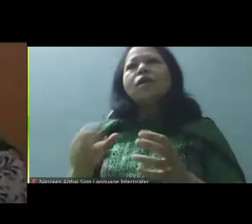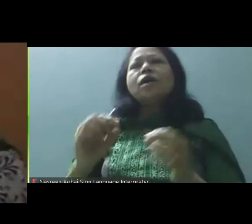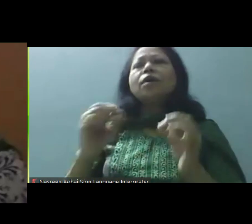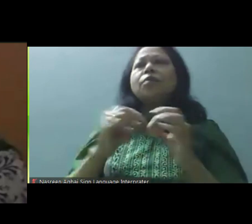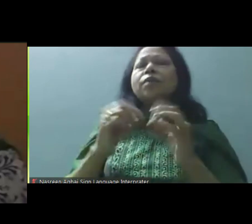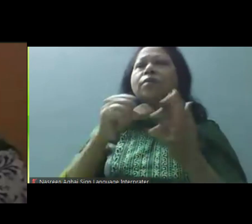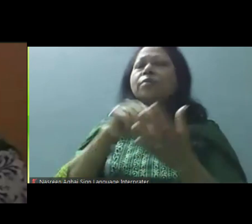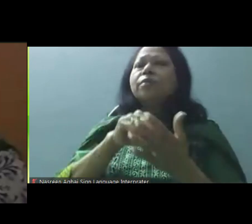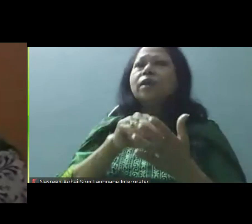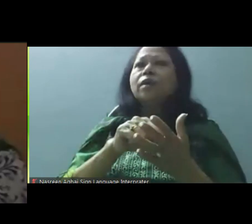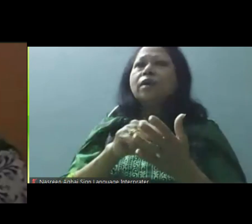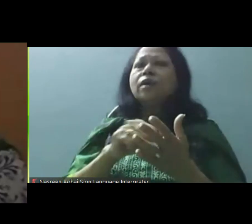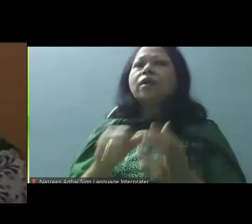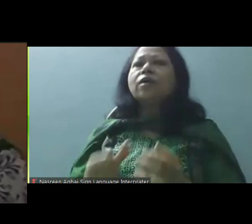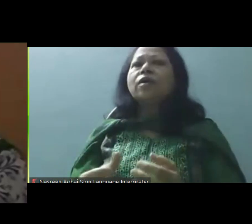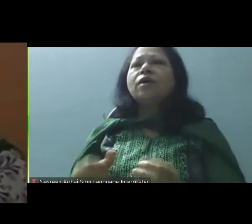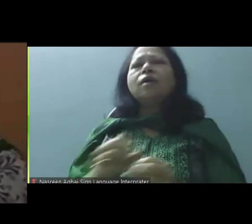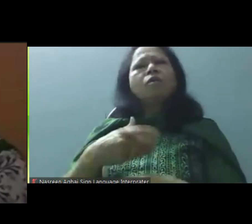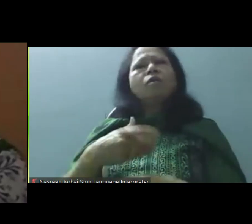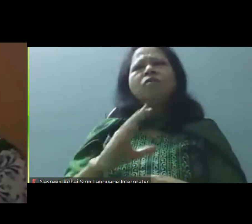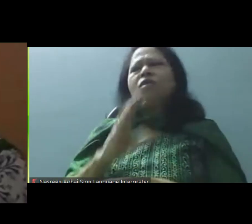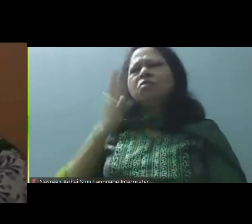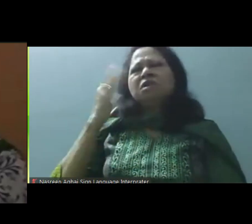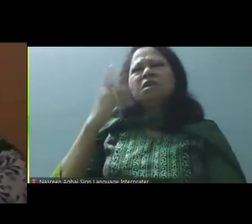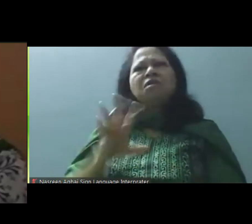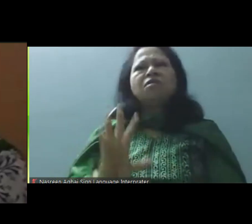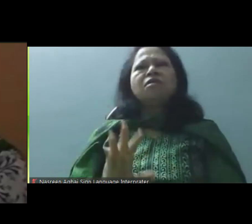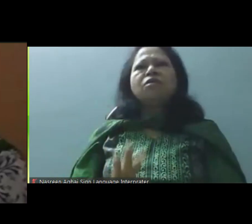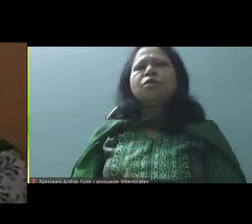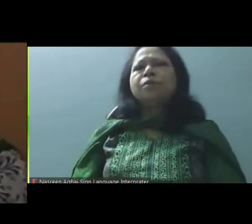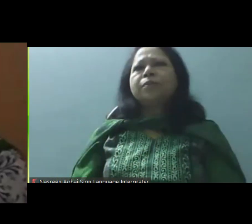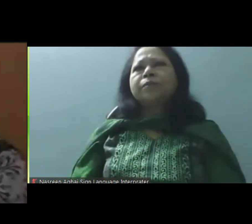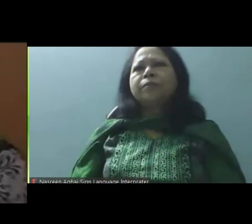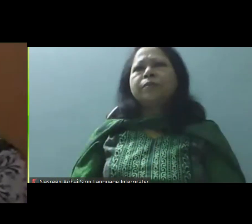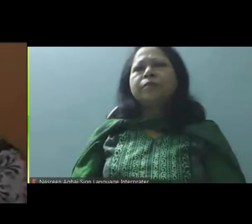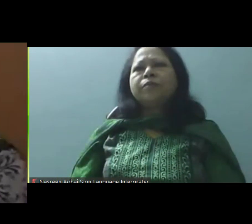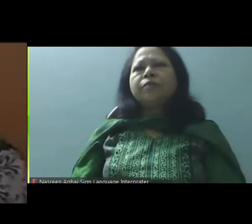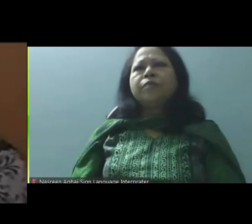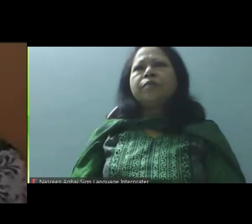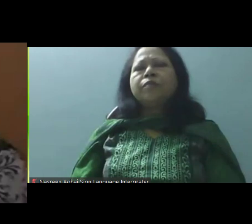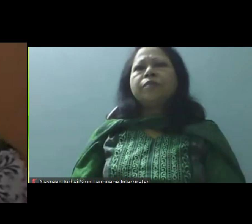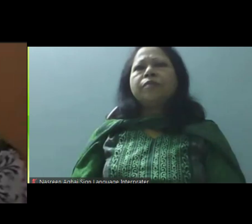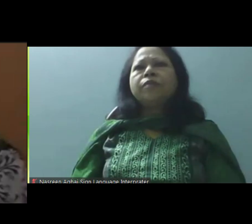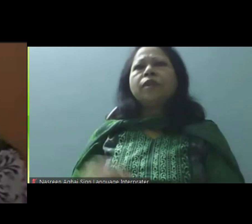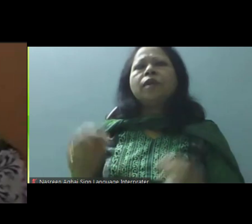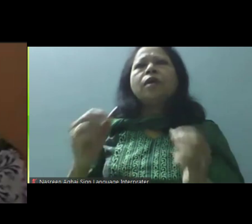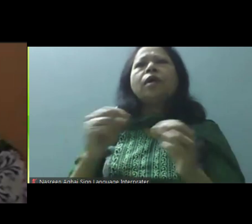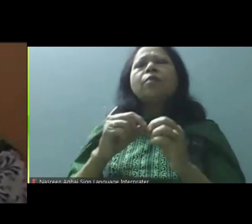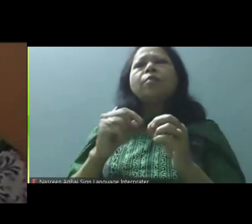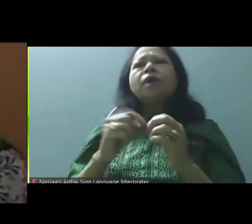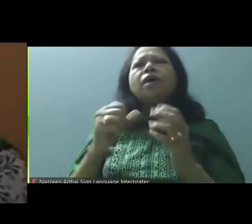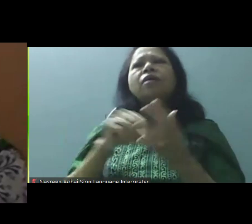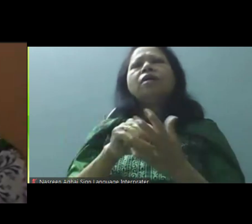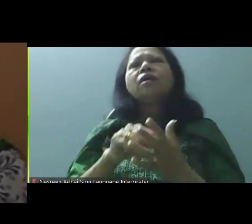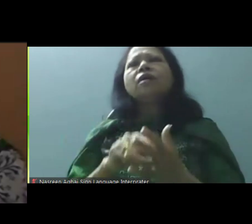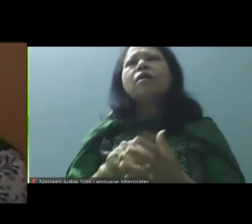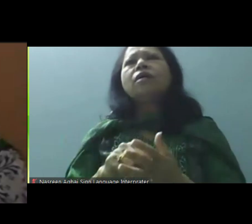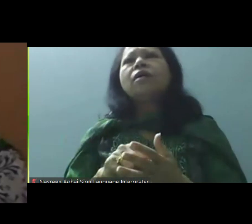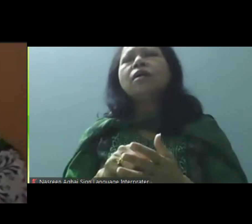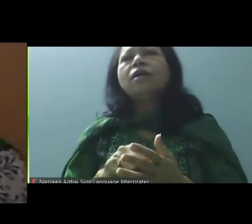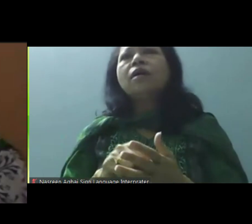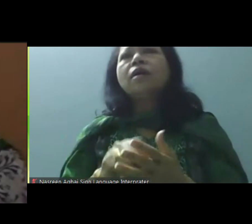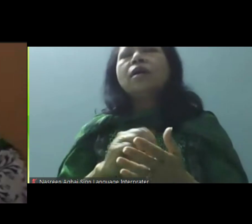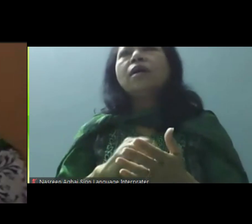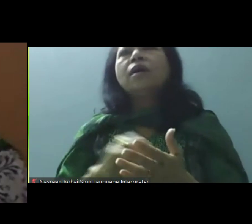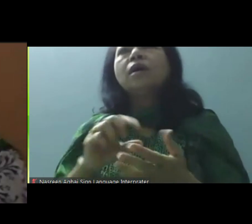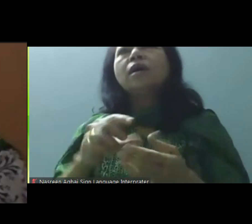can then the bank refuse me, and the bank services, then the